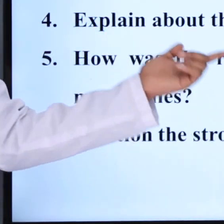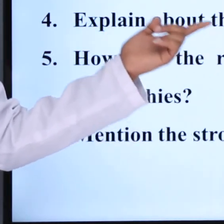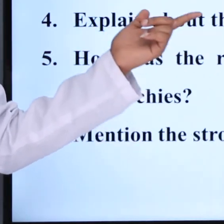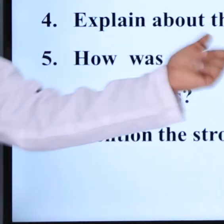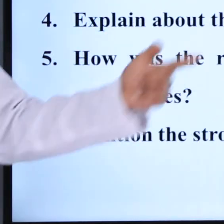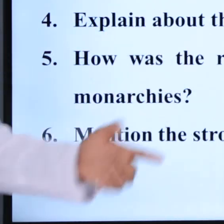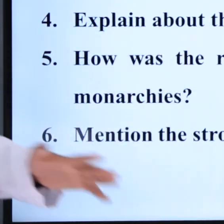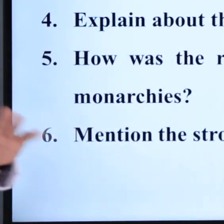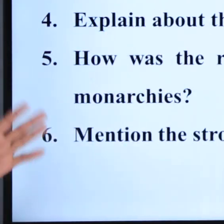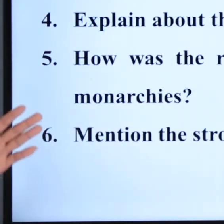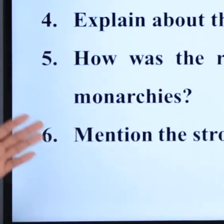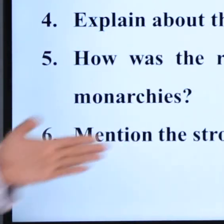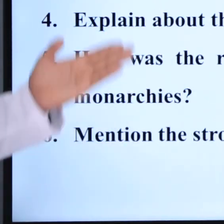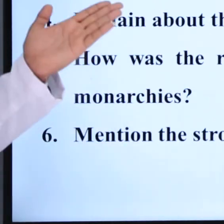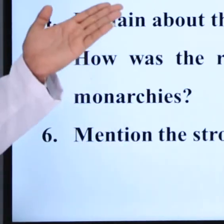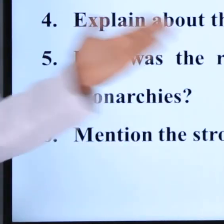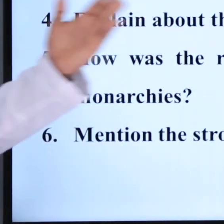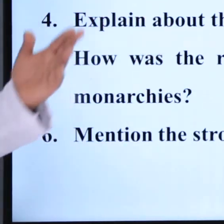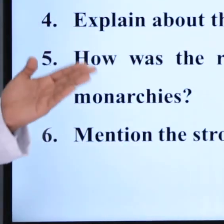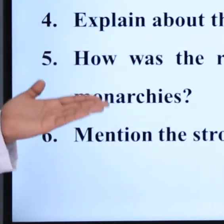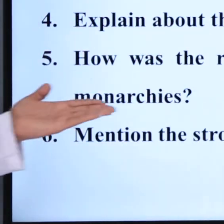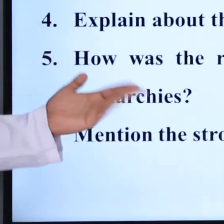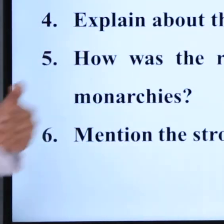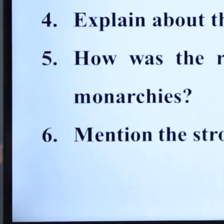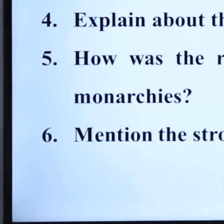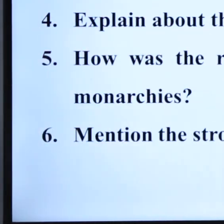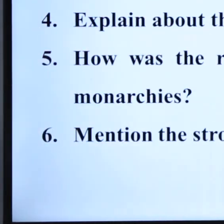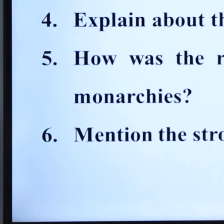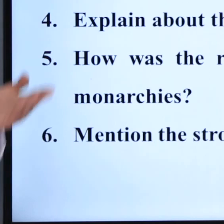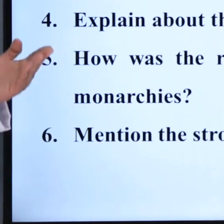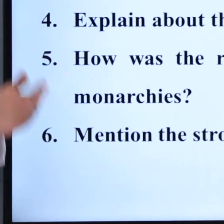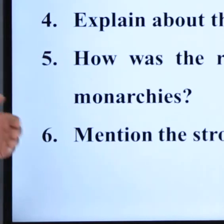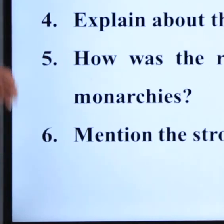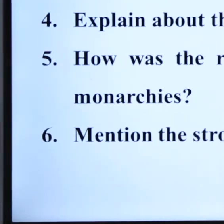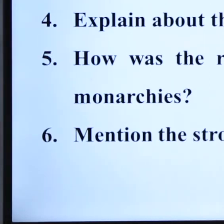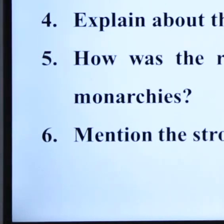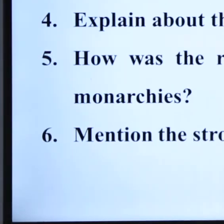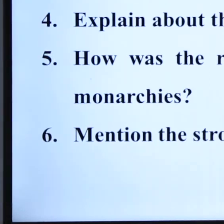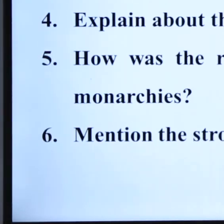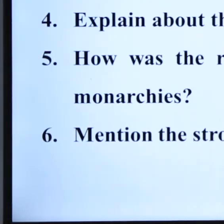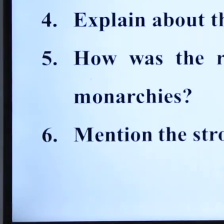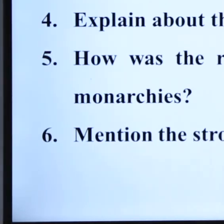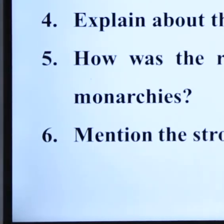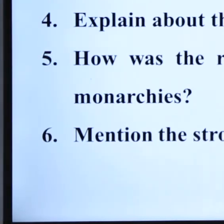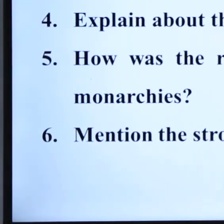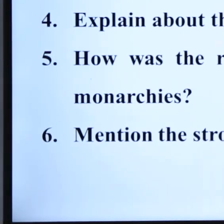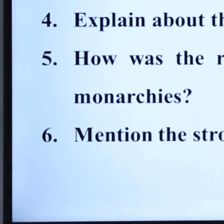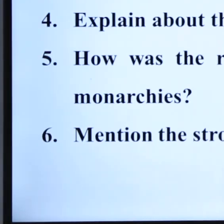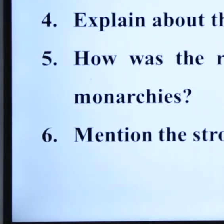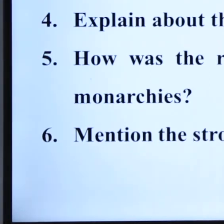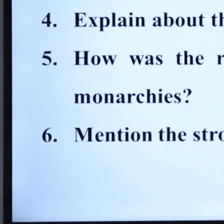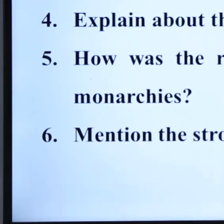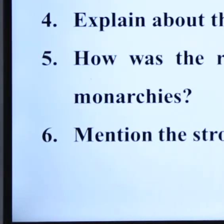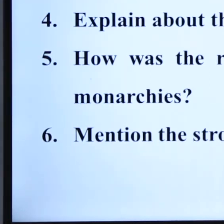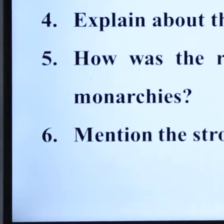of Napoleon different from the rule of French monarchies? The last one, mention